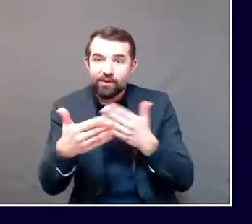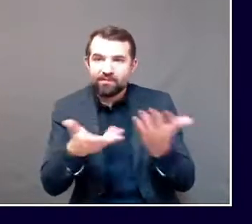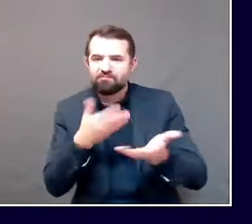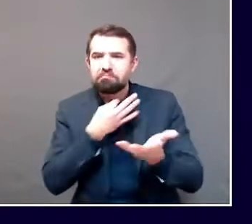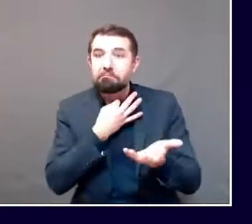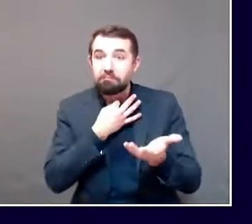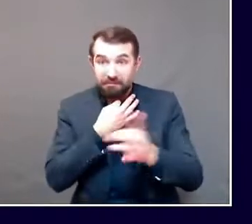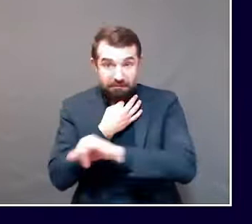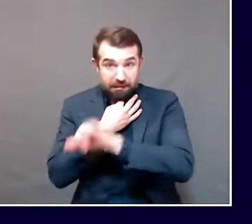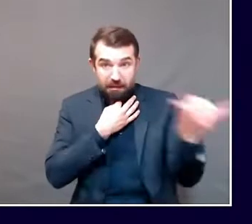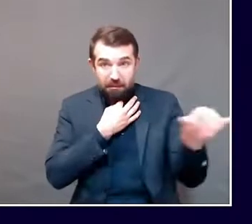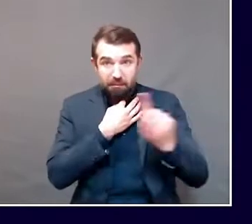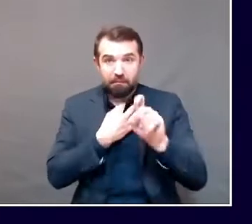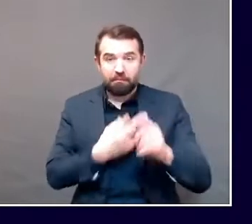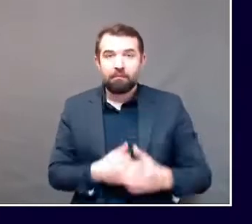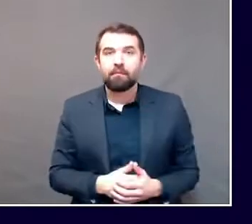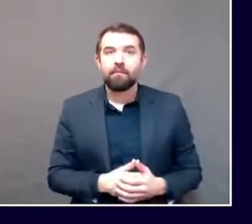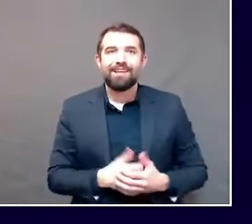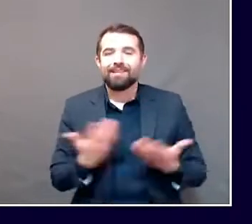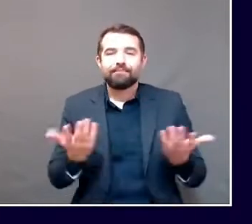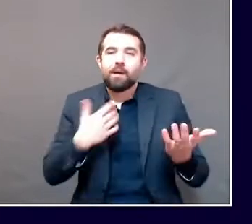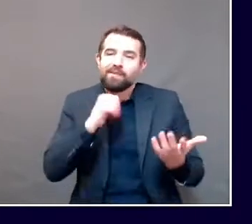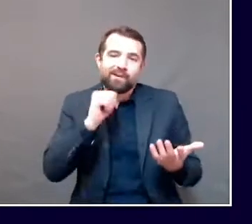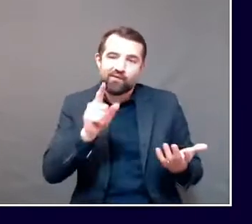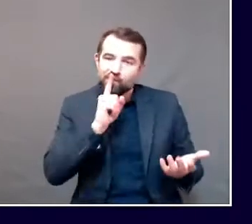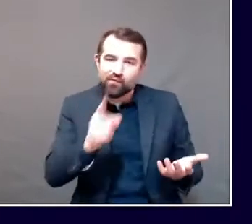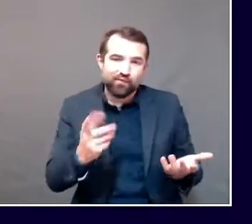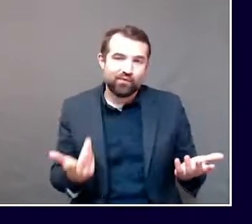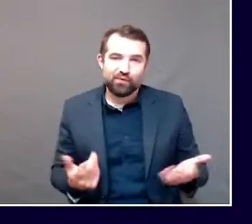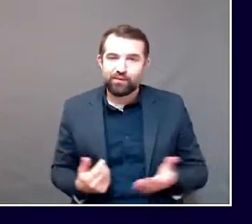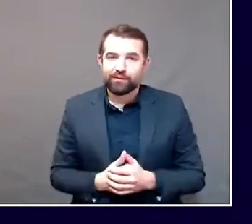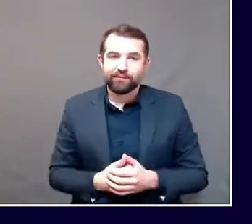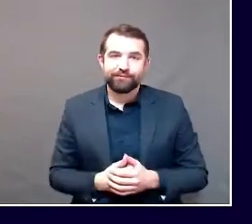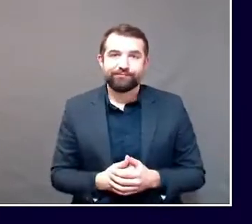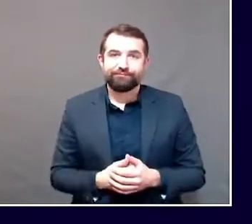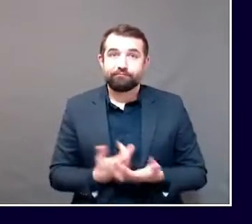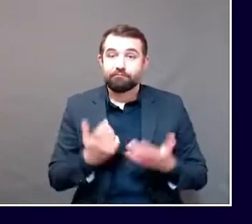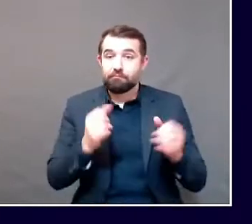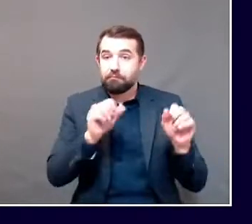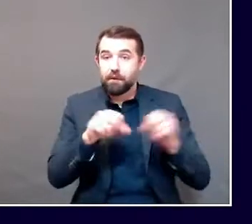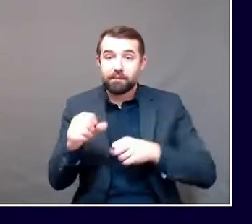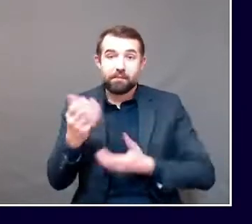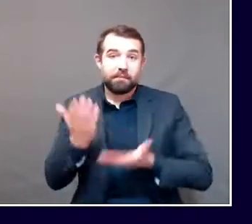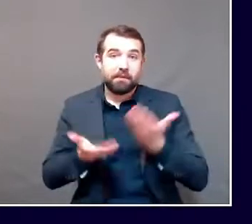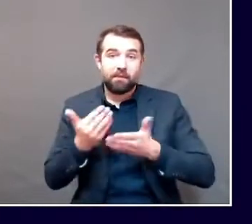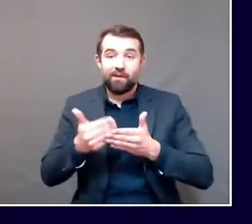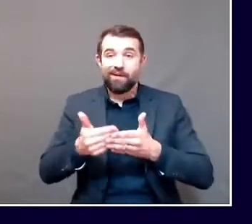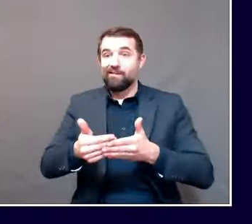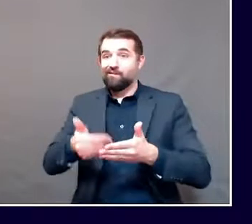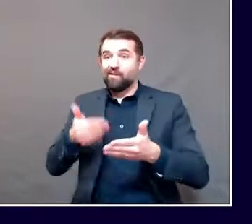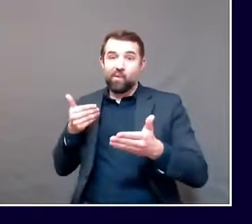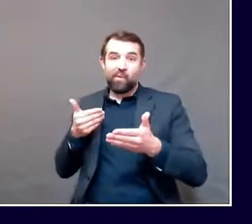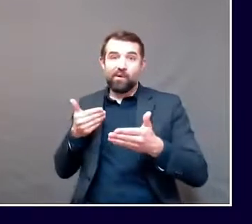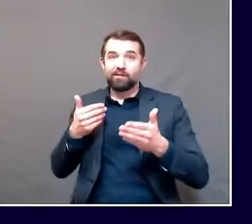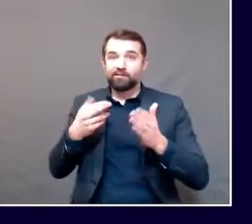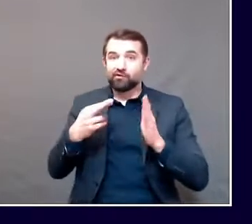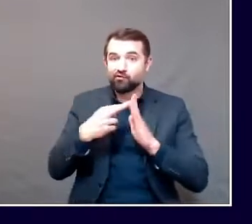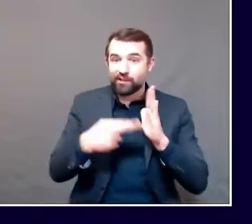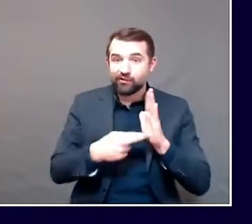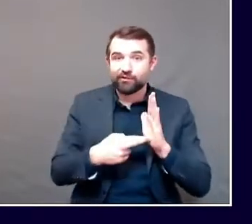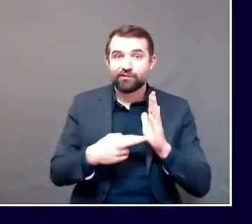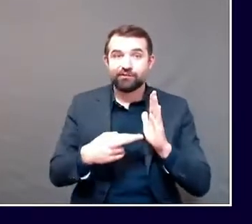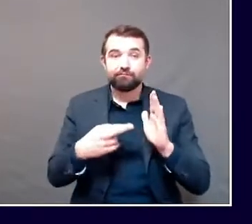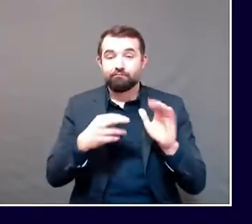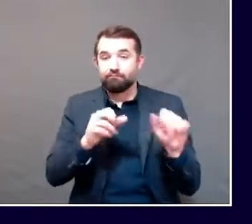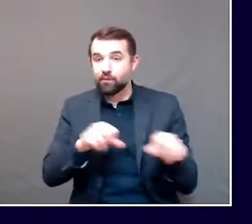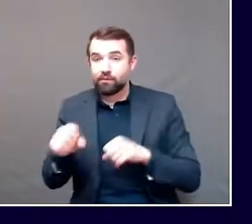component, Patrick. So what I think you're suggesting is that there could be pre-registration and such that, yep, and I hear what you're